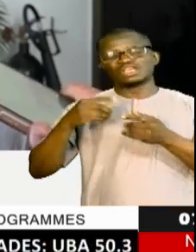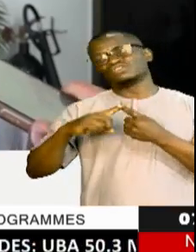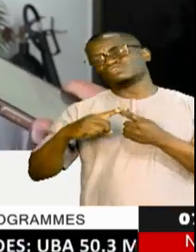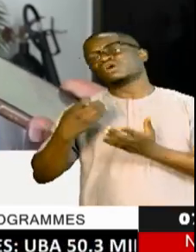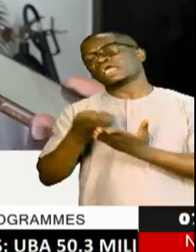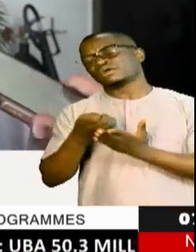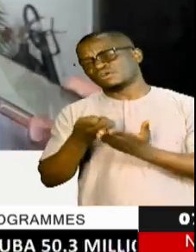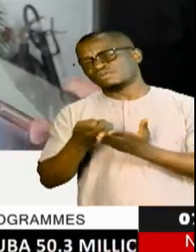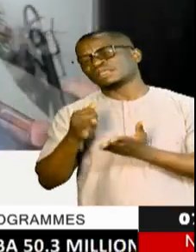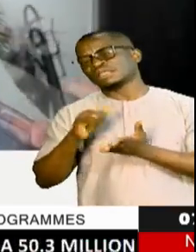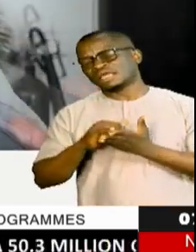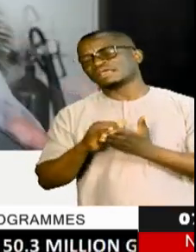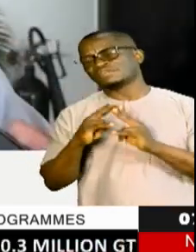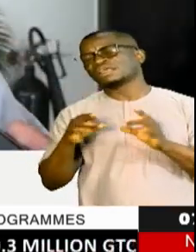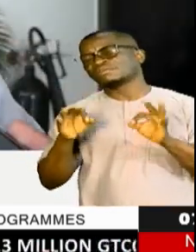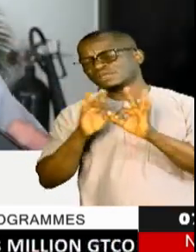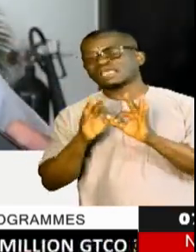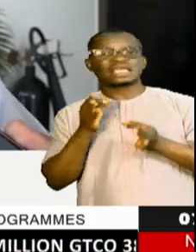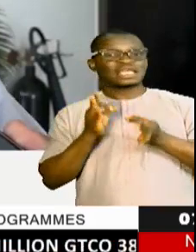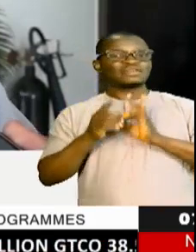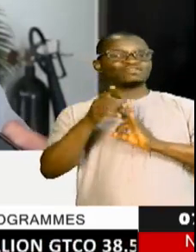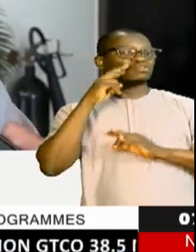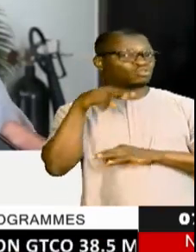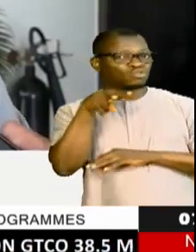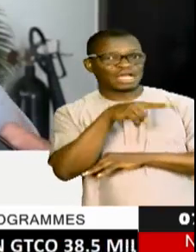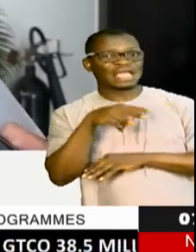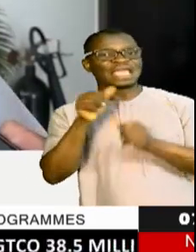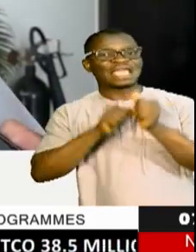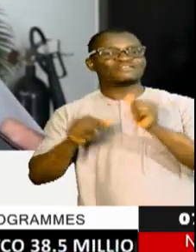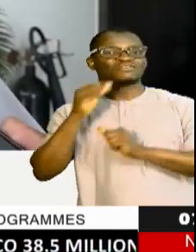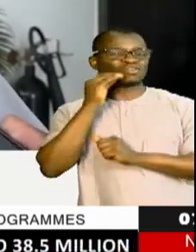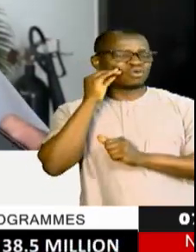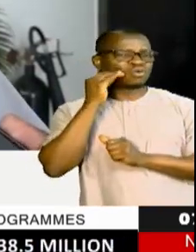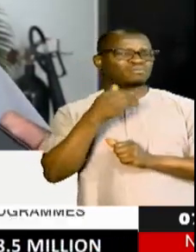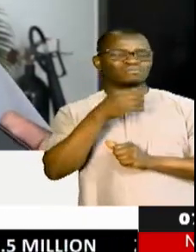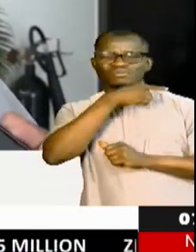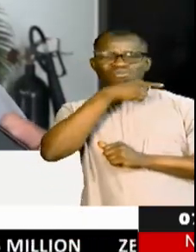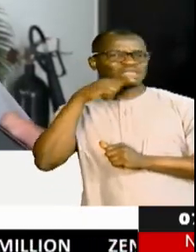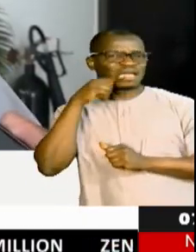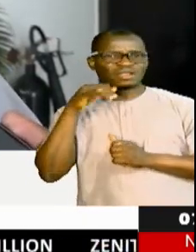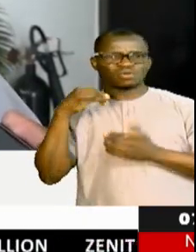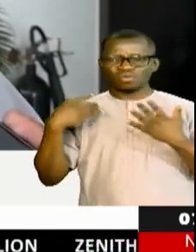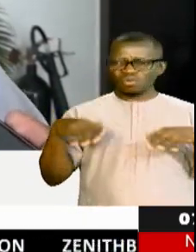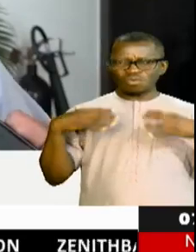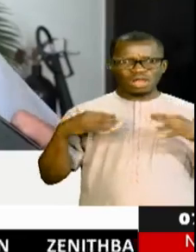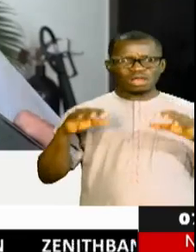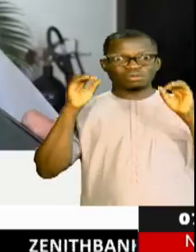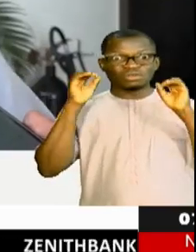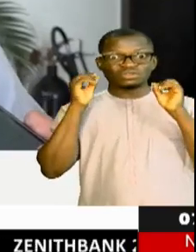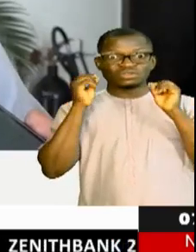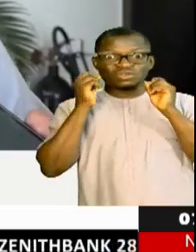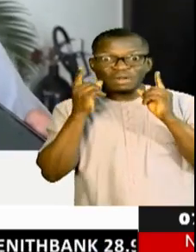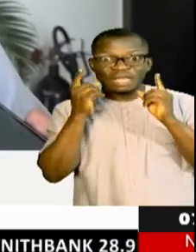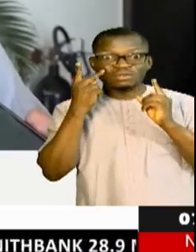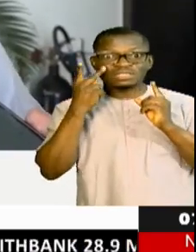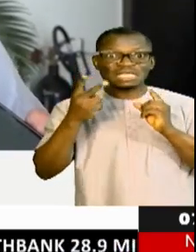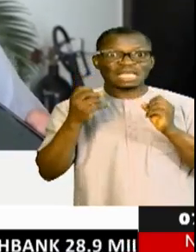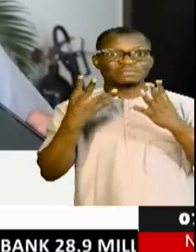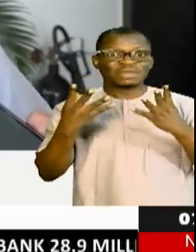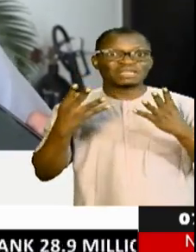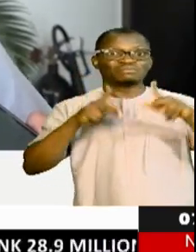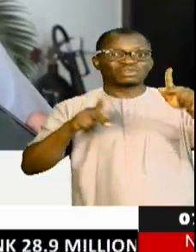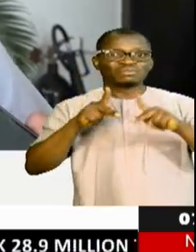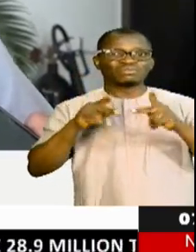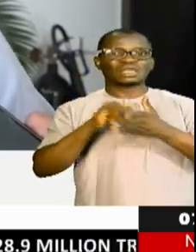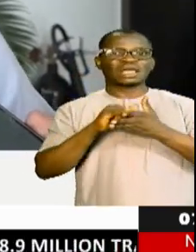way I see that. If you look at the Every Home a Garden, it will amaze you how many people are being inspired to have their